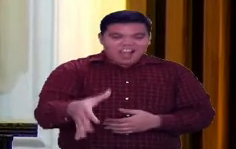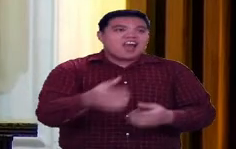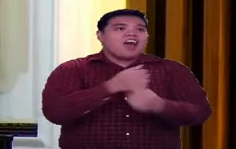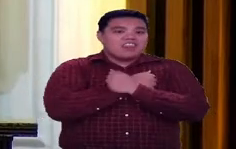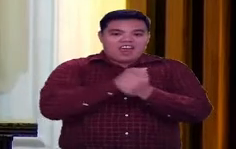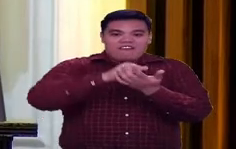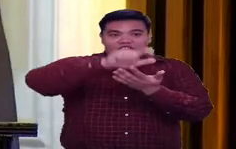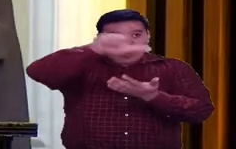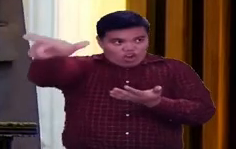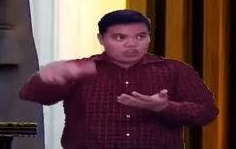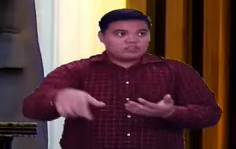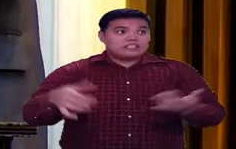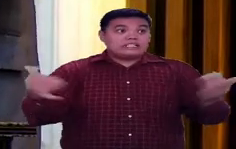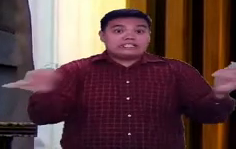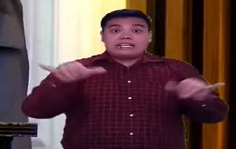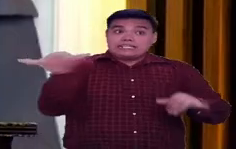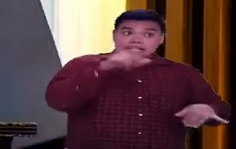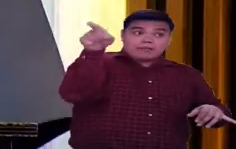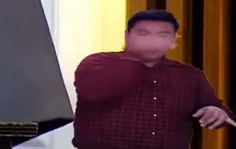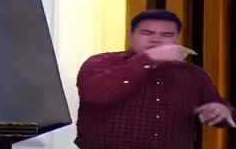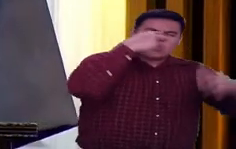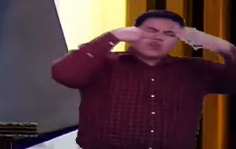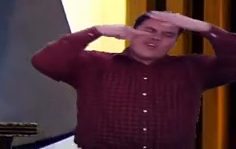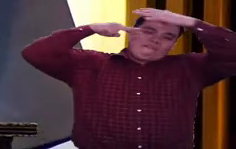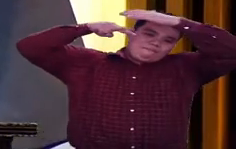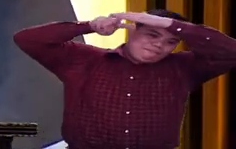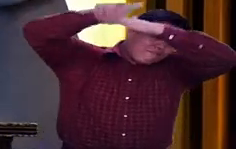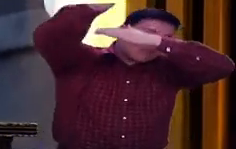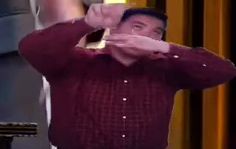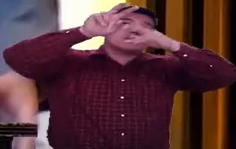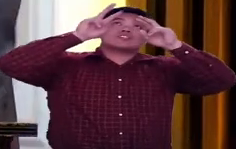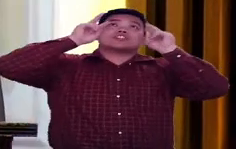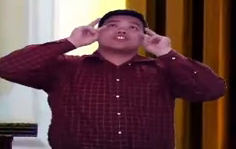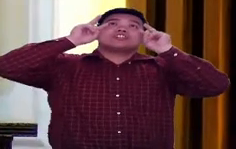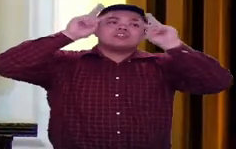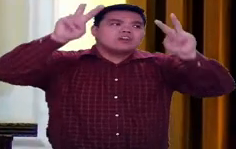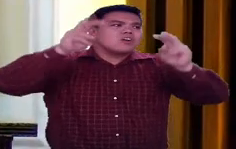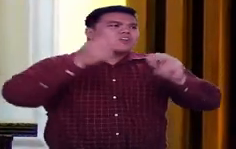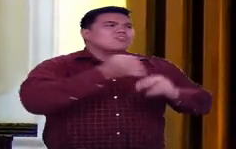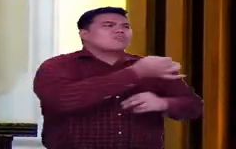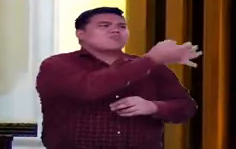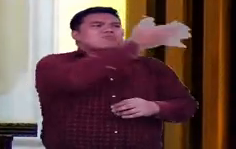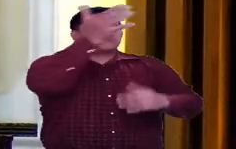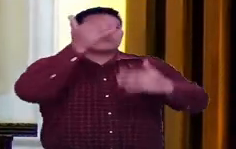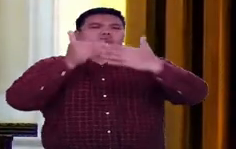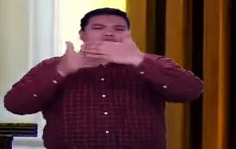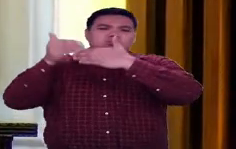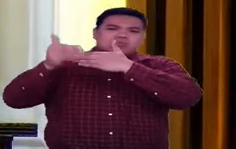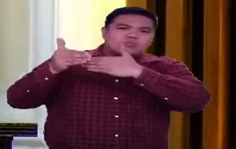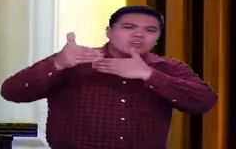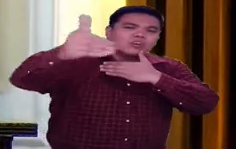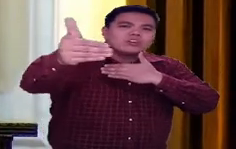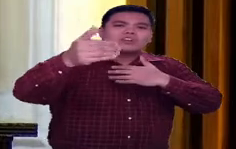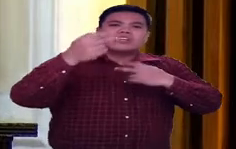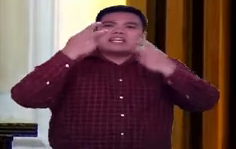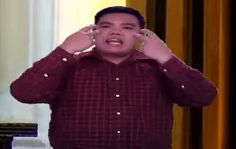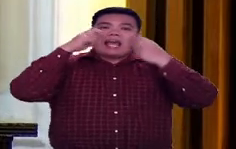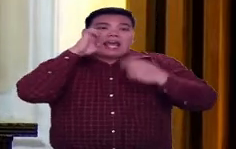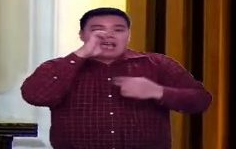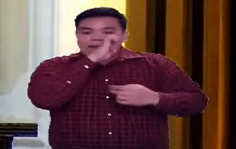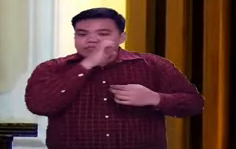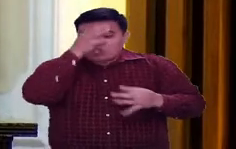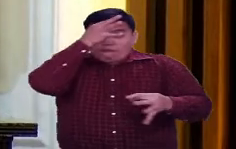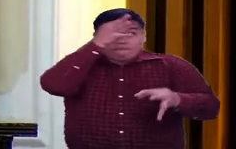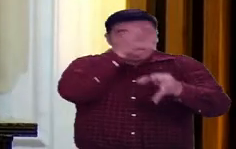So if we too would lift up our vision, lift up our eyes and beyond the horizon with the eyes of